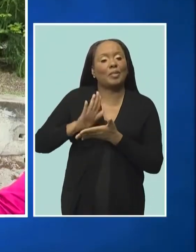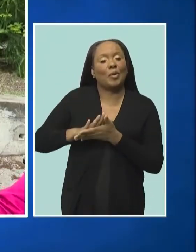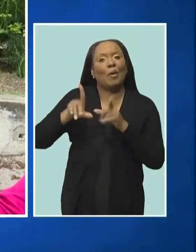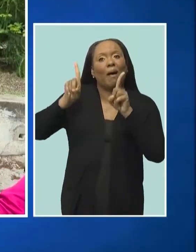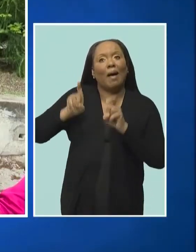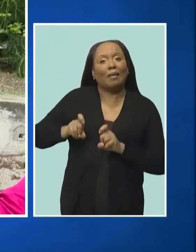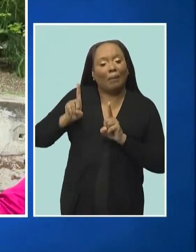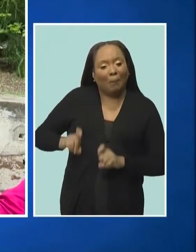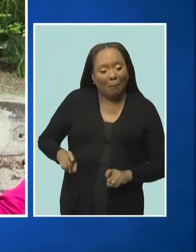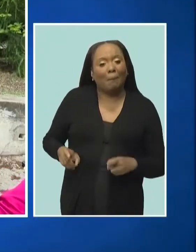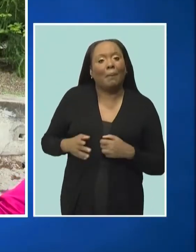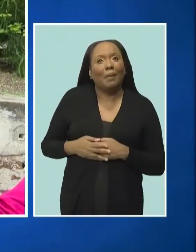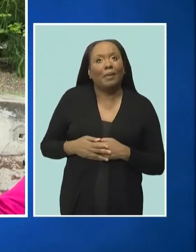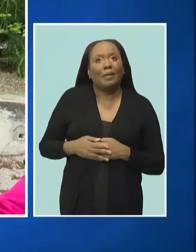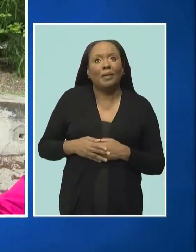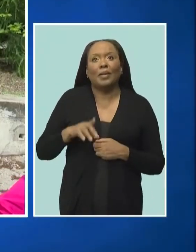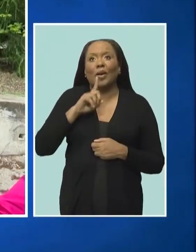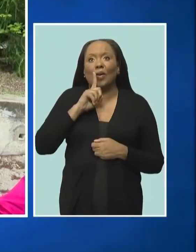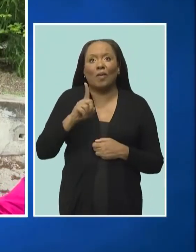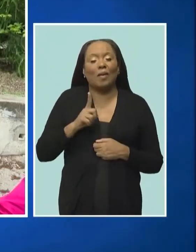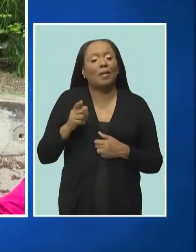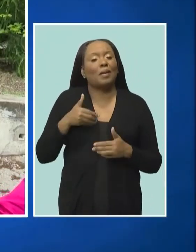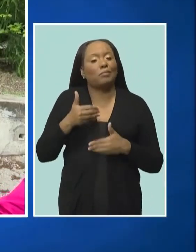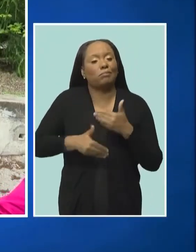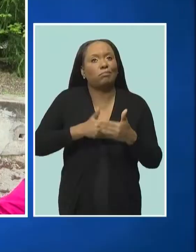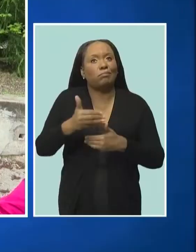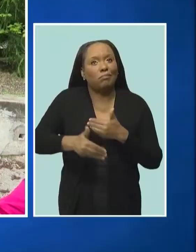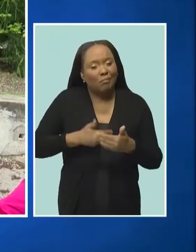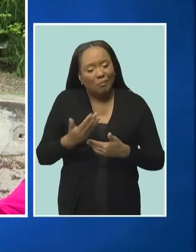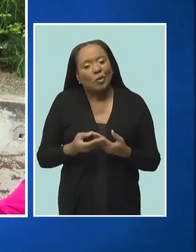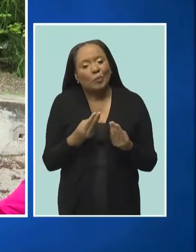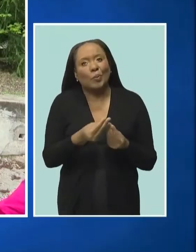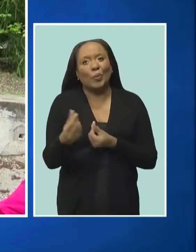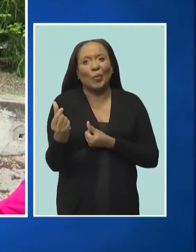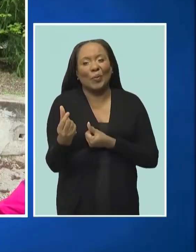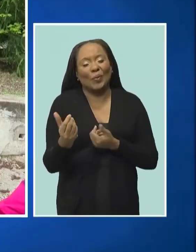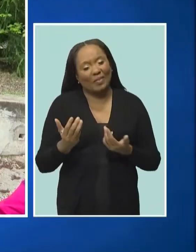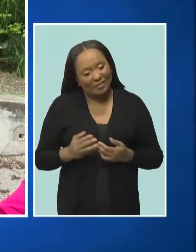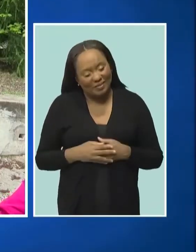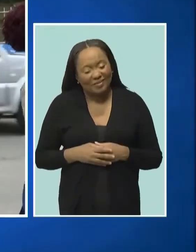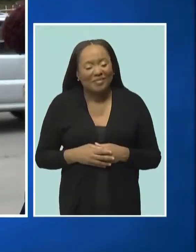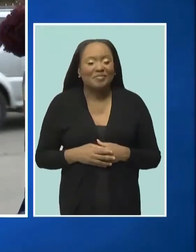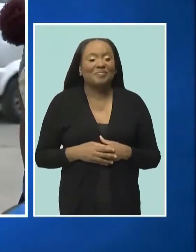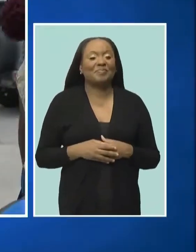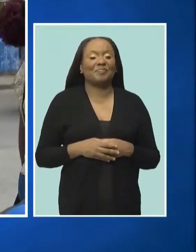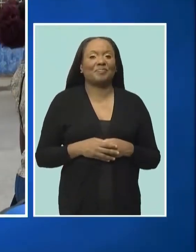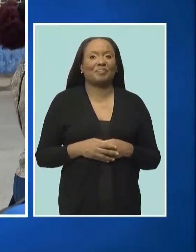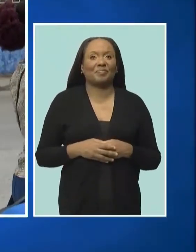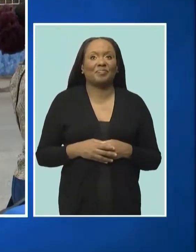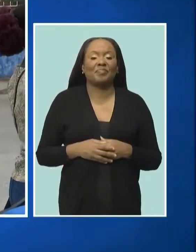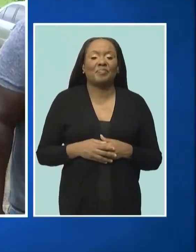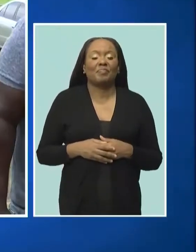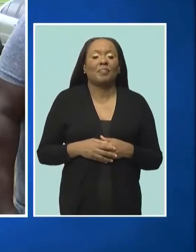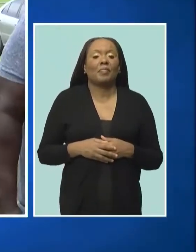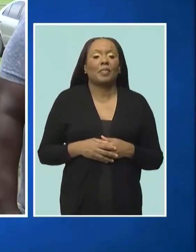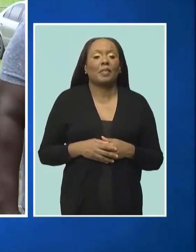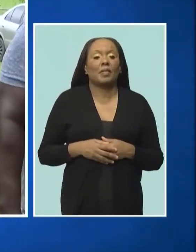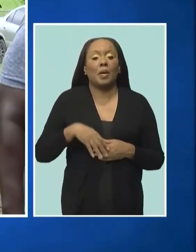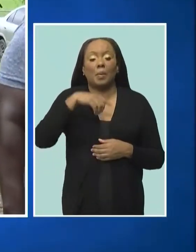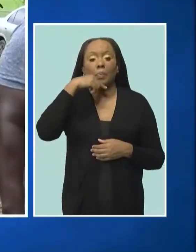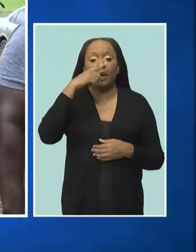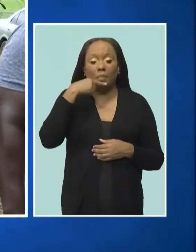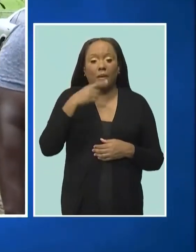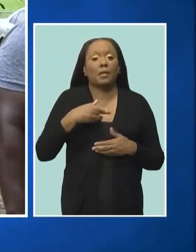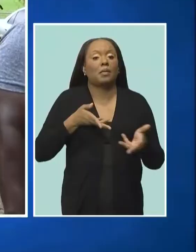entrance examination has gone forward relatively smoothly. Ms. McConney adds public consultations to determine the future